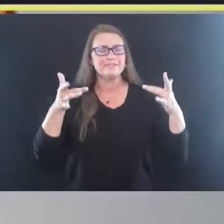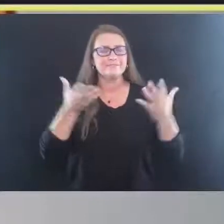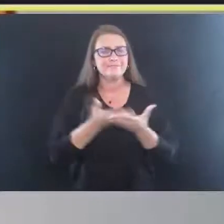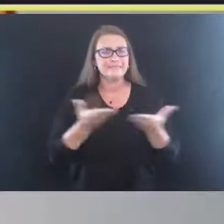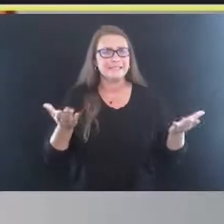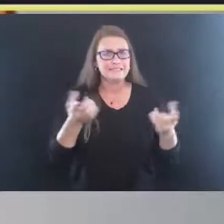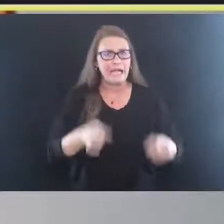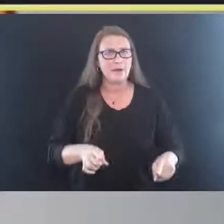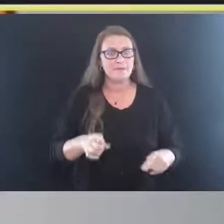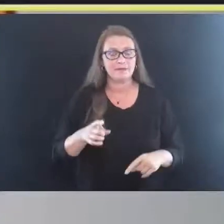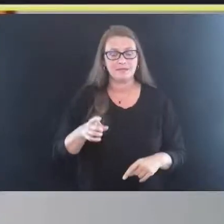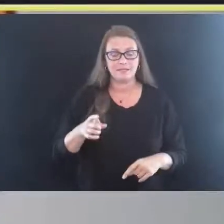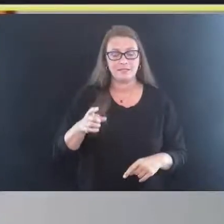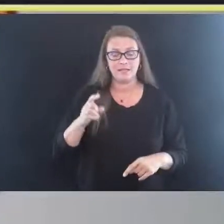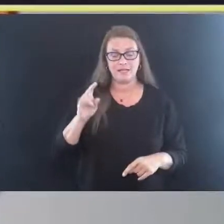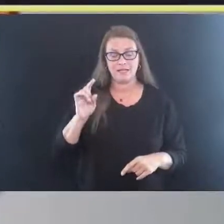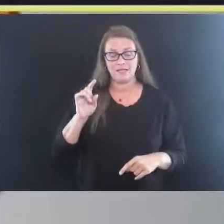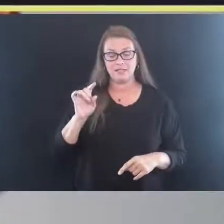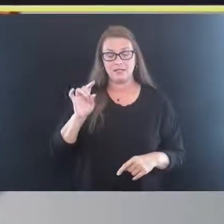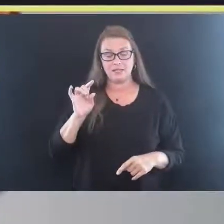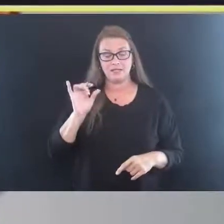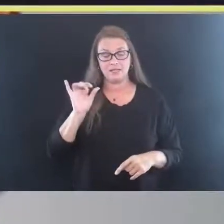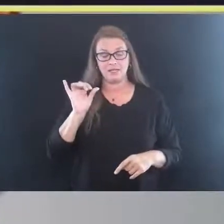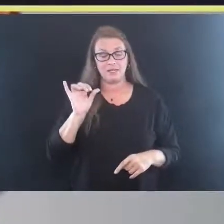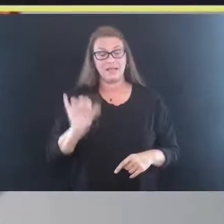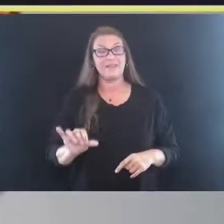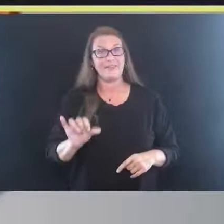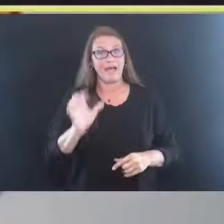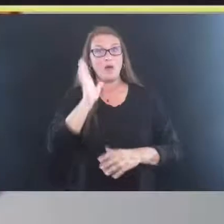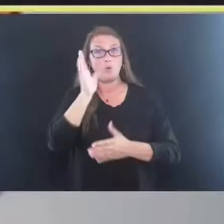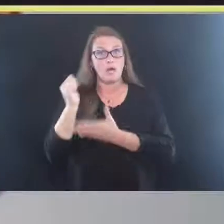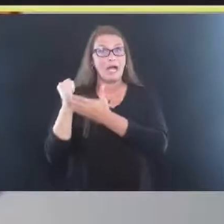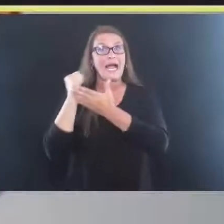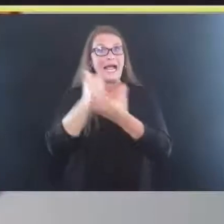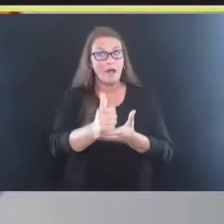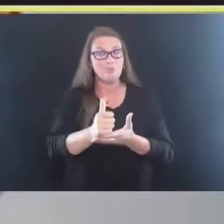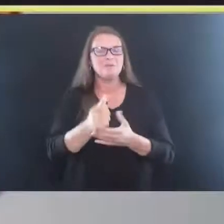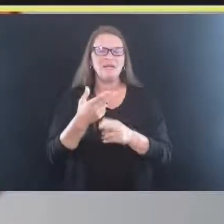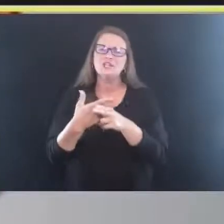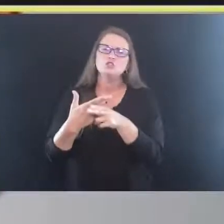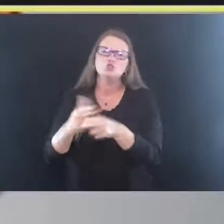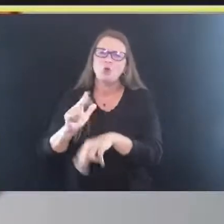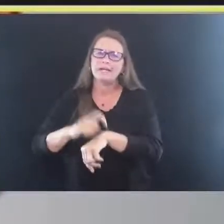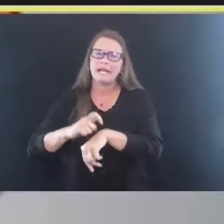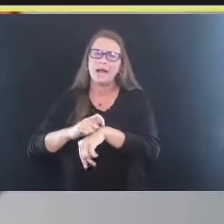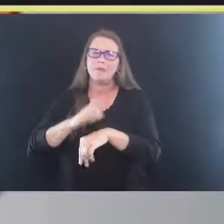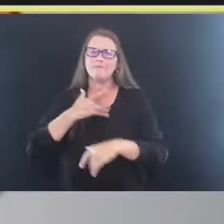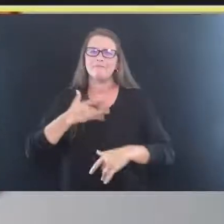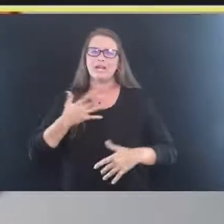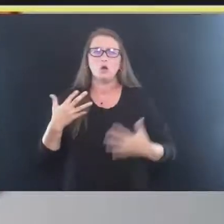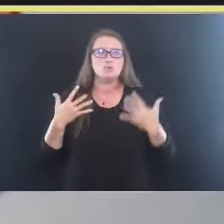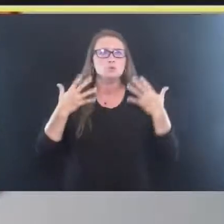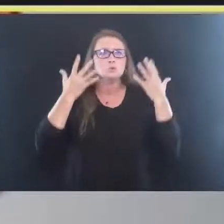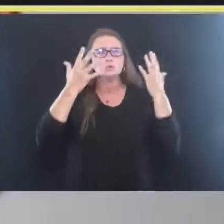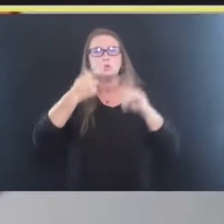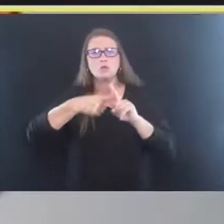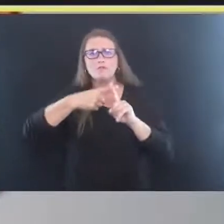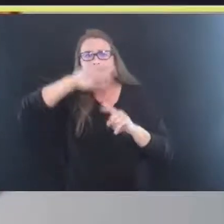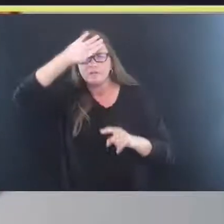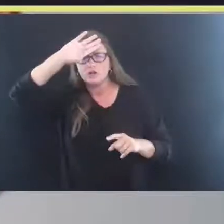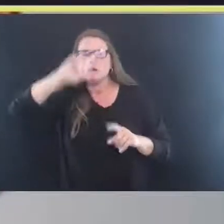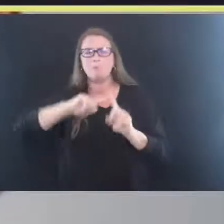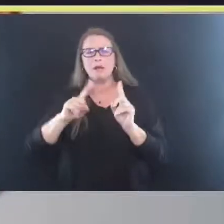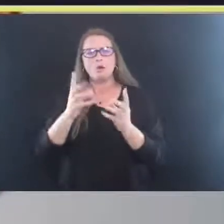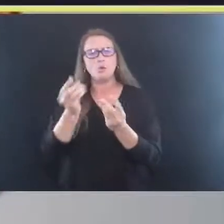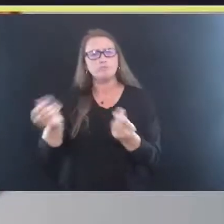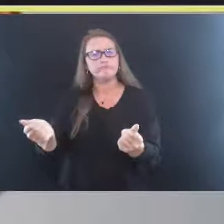not an immediate effect, but it does help in the long run. Of course, it does help statistically. We know that it helps keep people out of